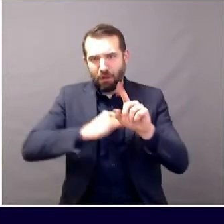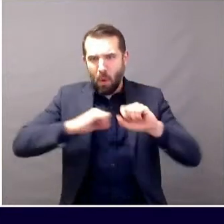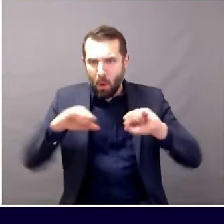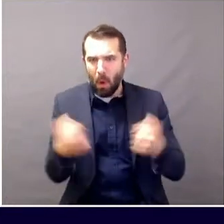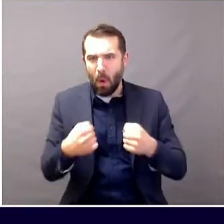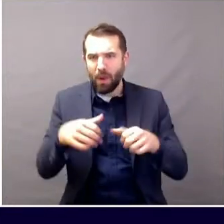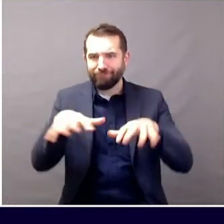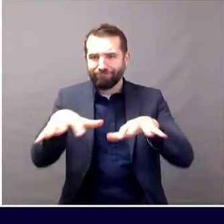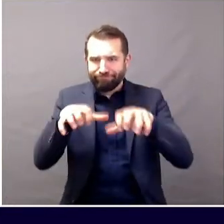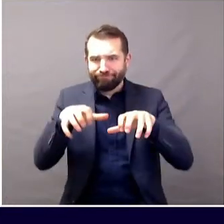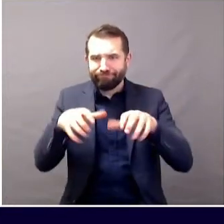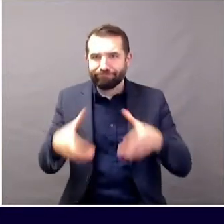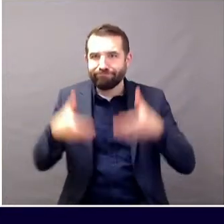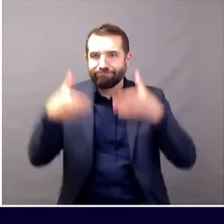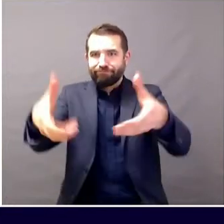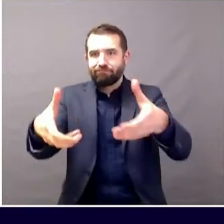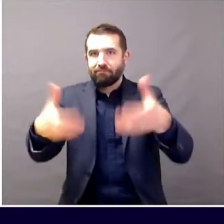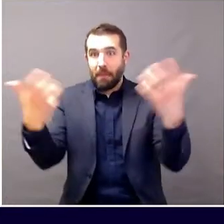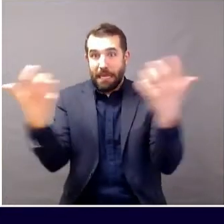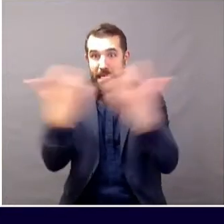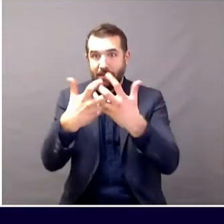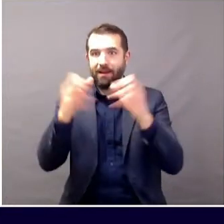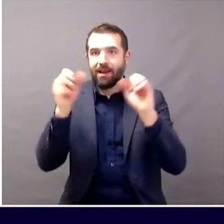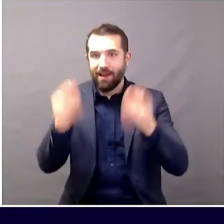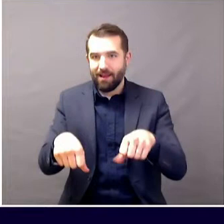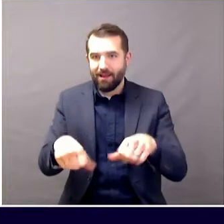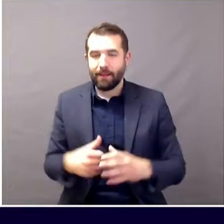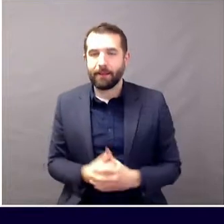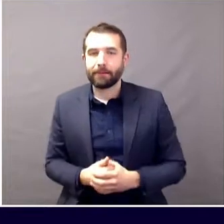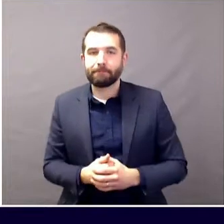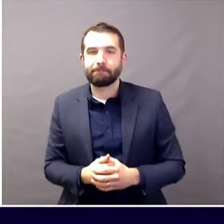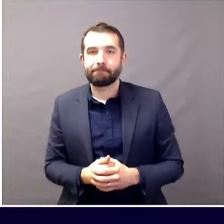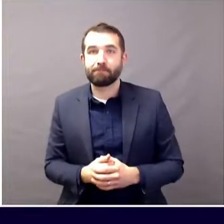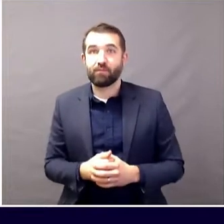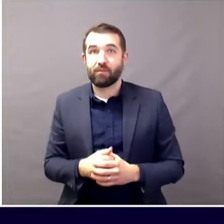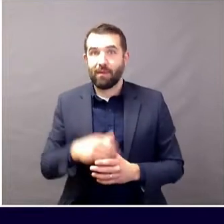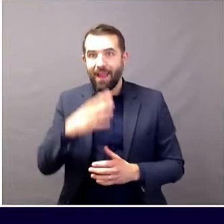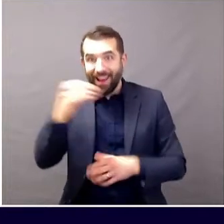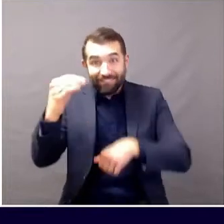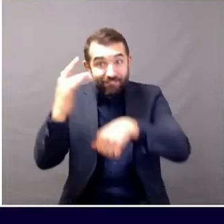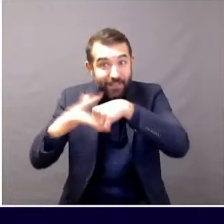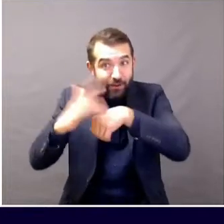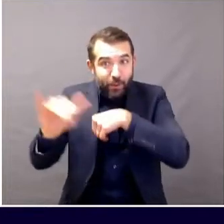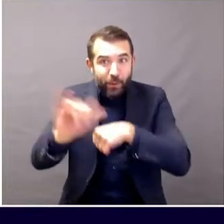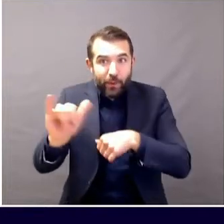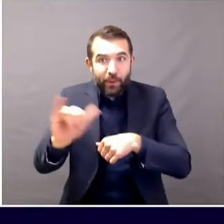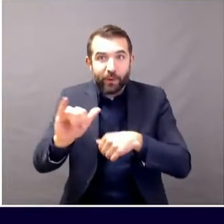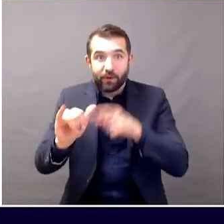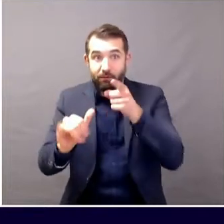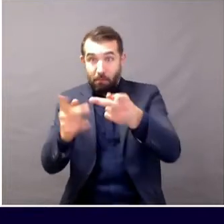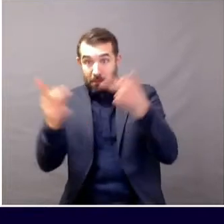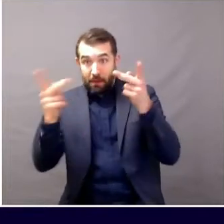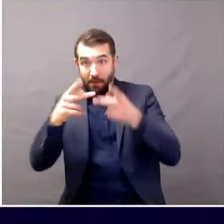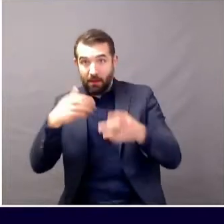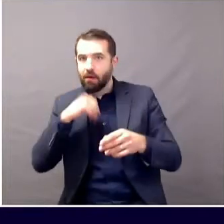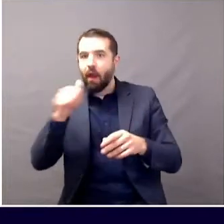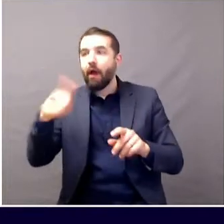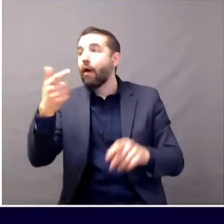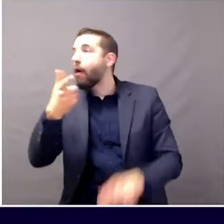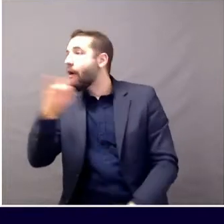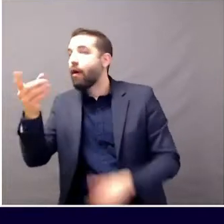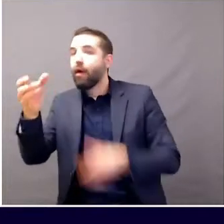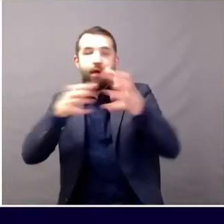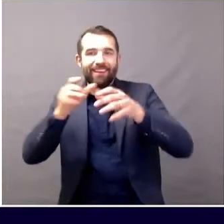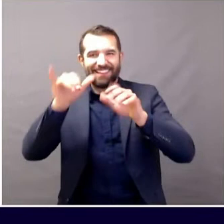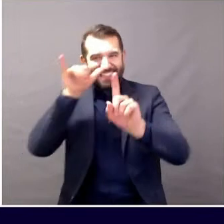have a freezer. It's got to be big enough. It's got to have space in it. And then they've also got to have at least 975 people